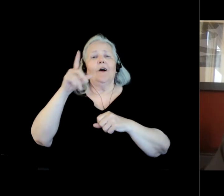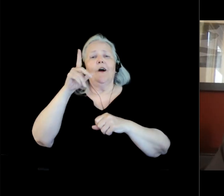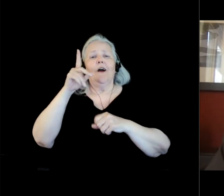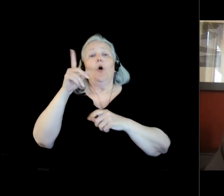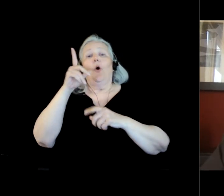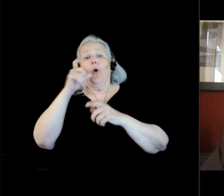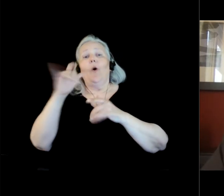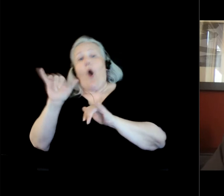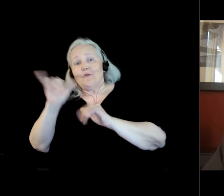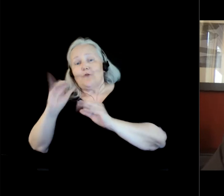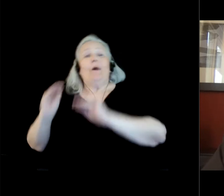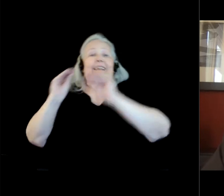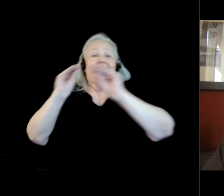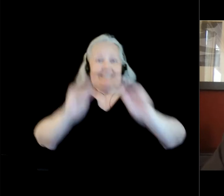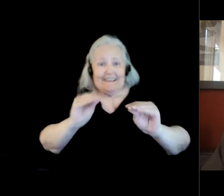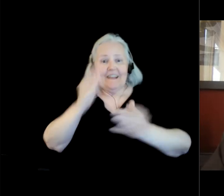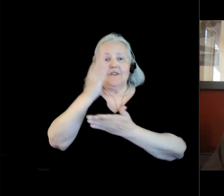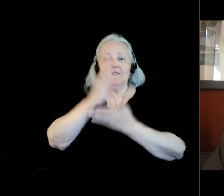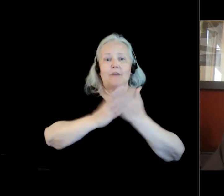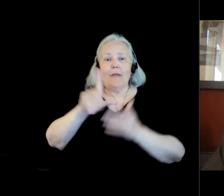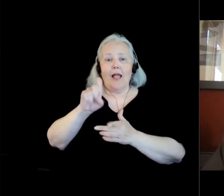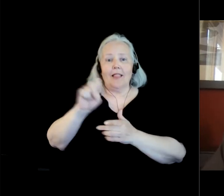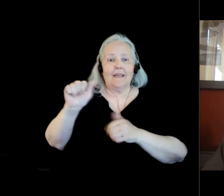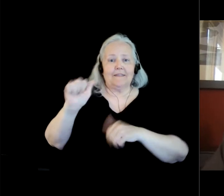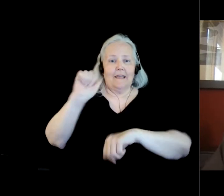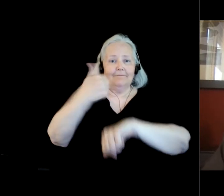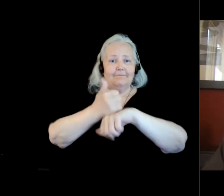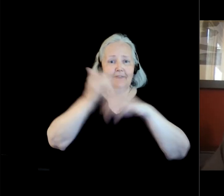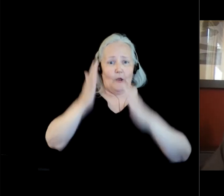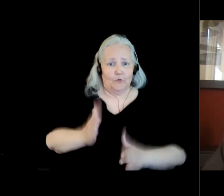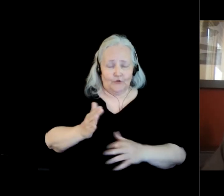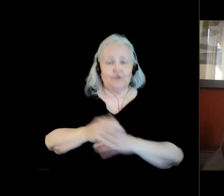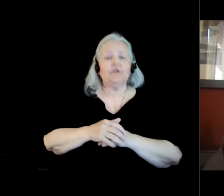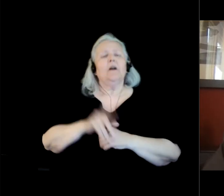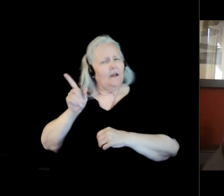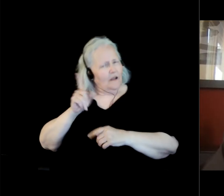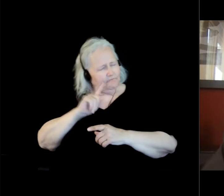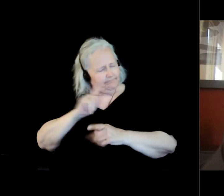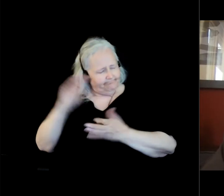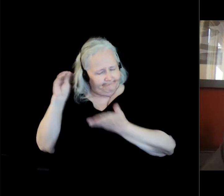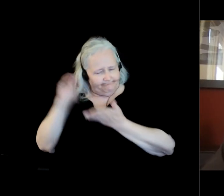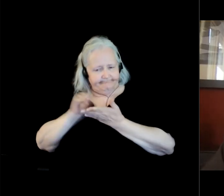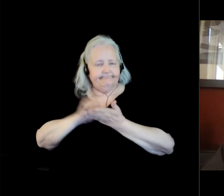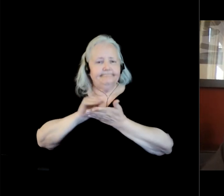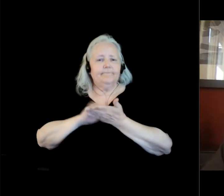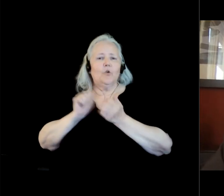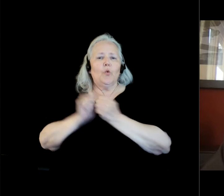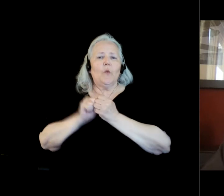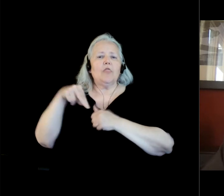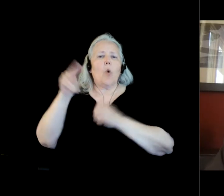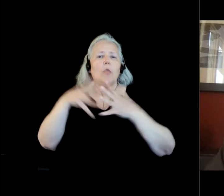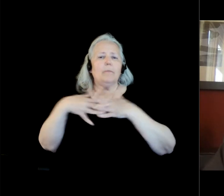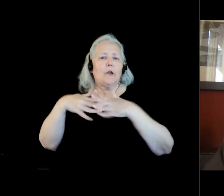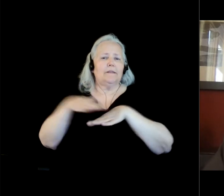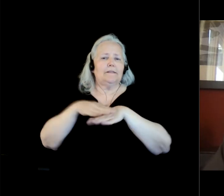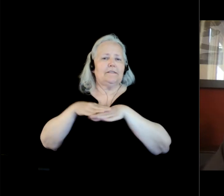the Linguistic Society, were really deeply involved in documentation of the indigenous languages of North America, for